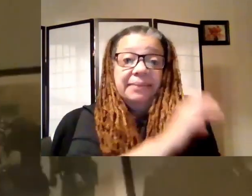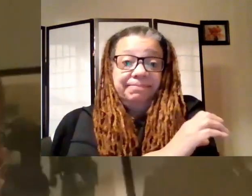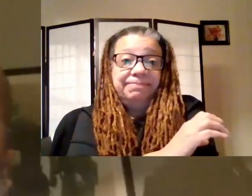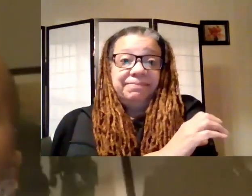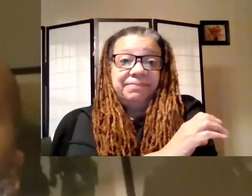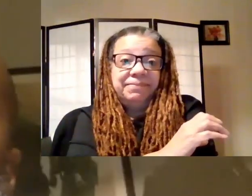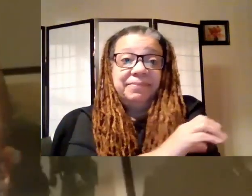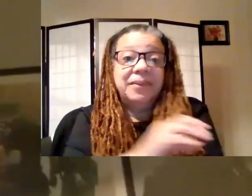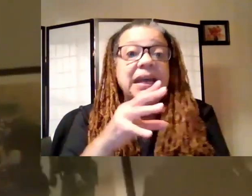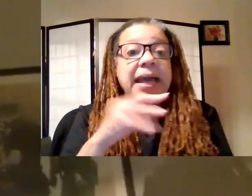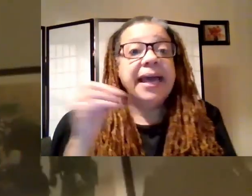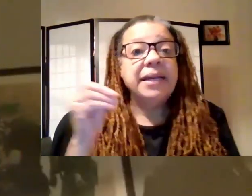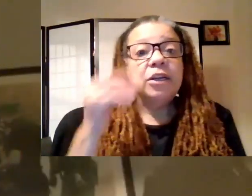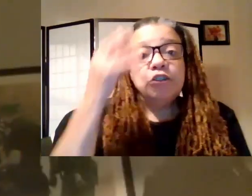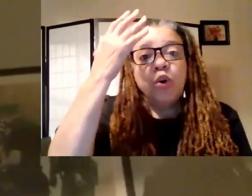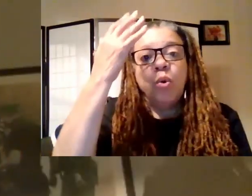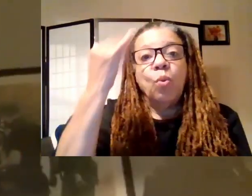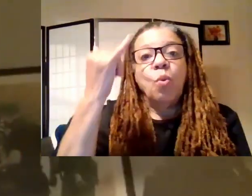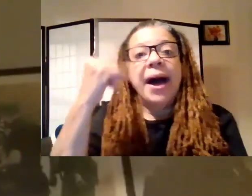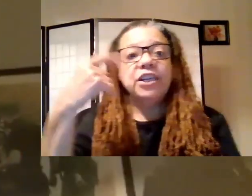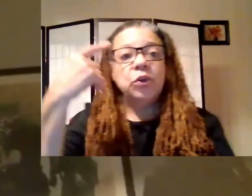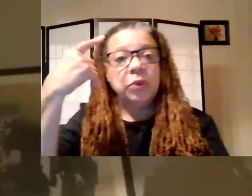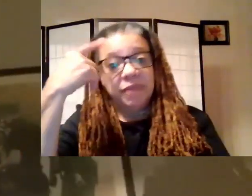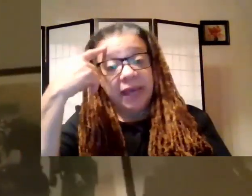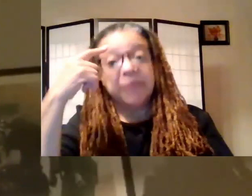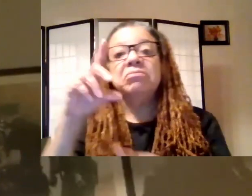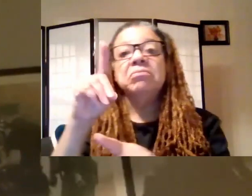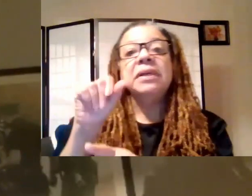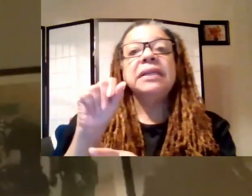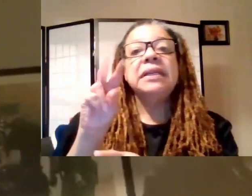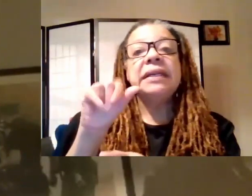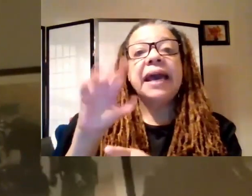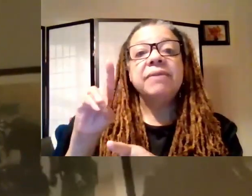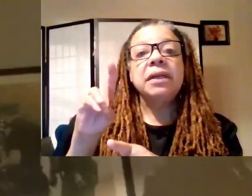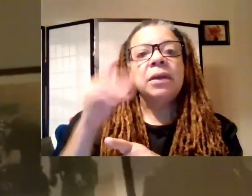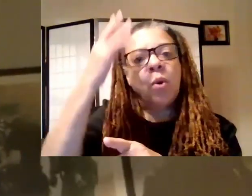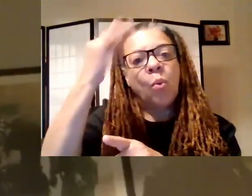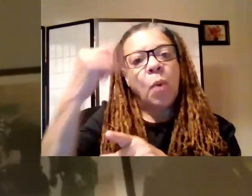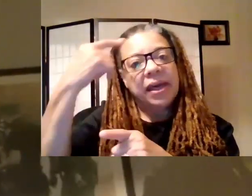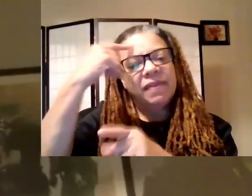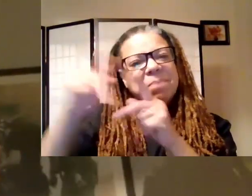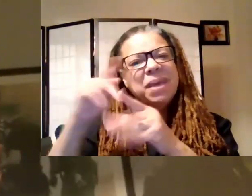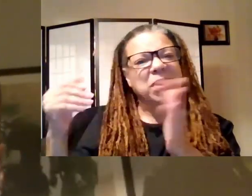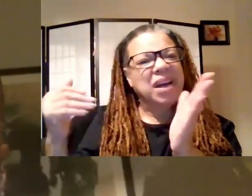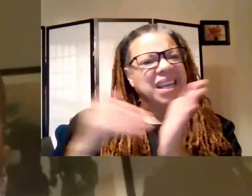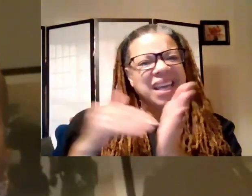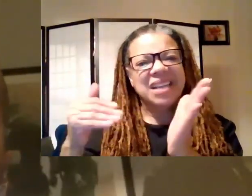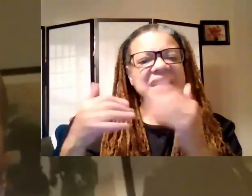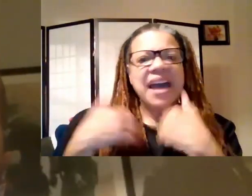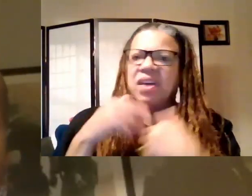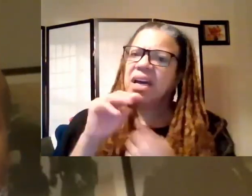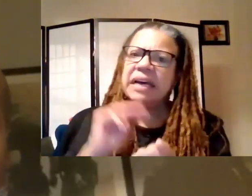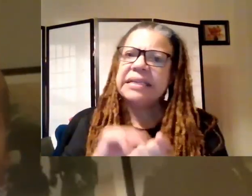Gotcha. And then, so why do you believe, I'll start with you, David. Why do you believe people are against having a physician or